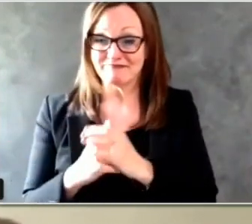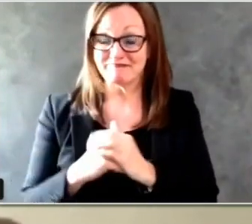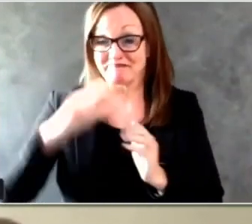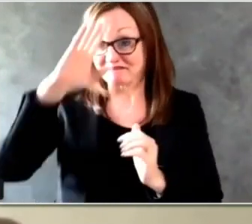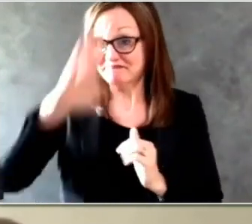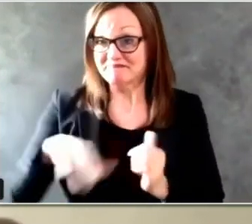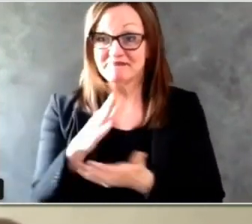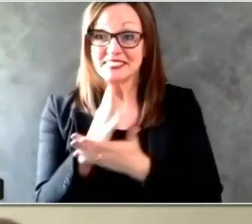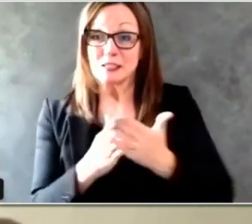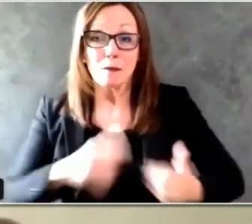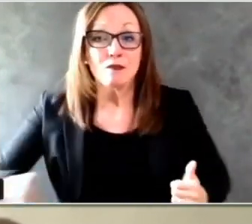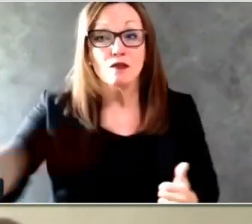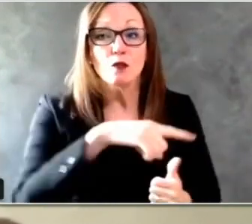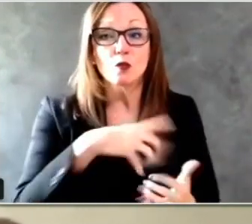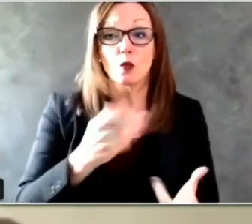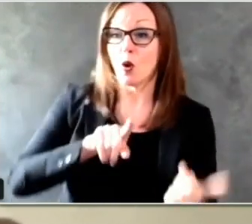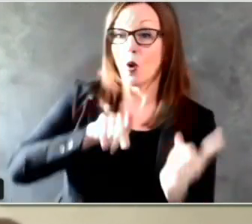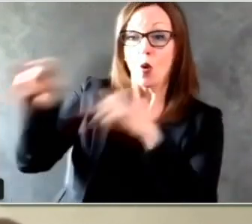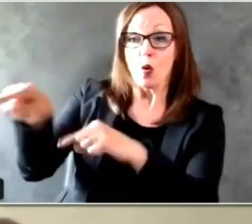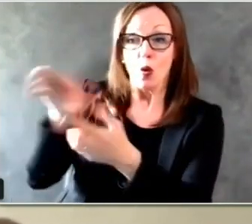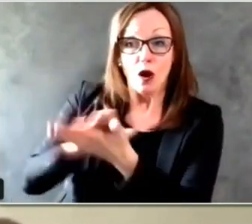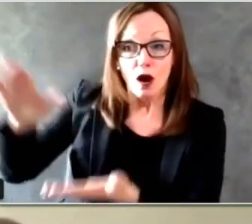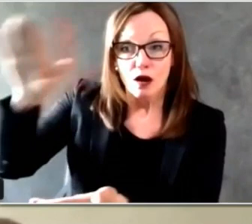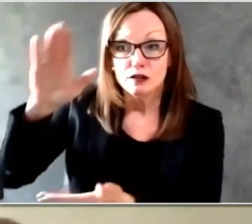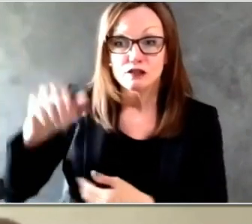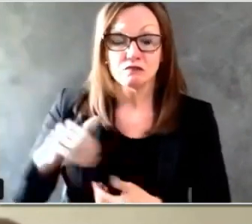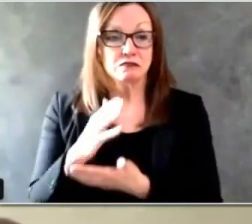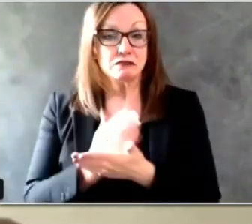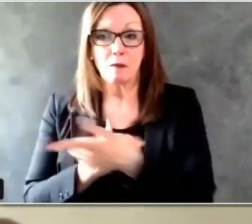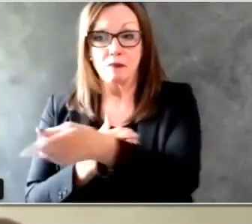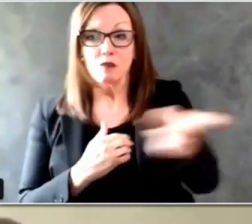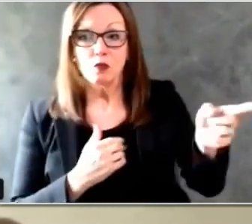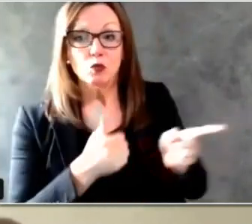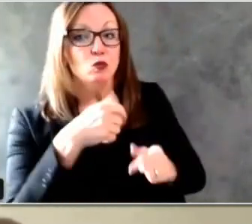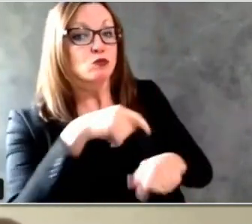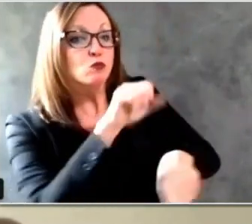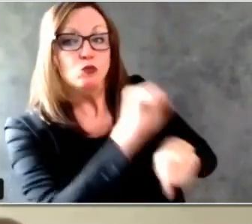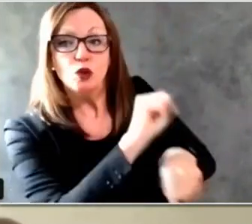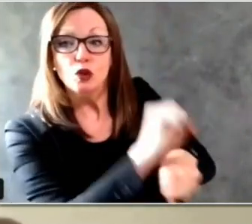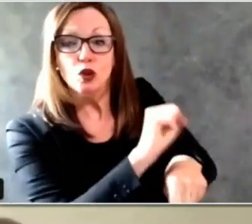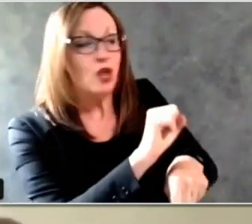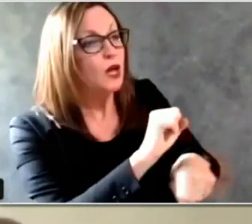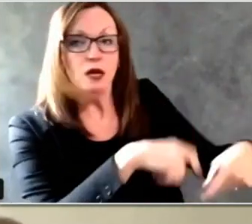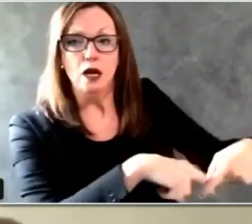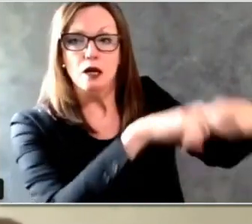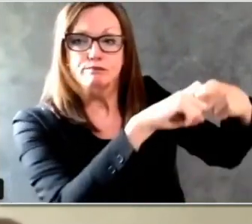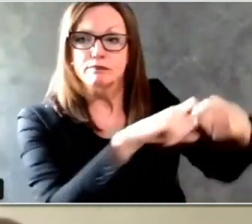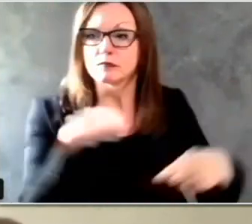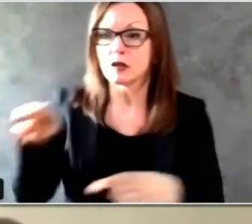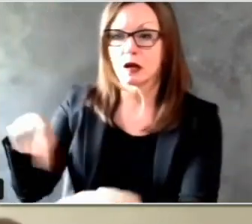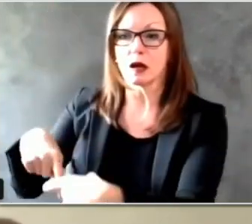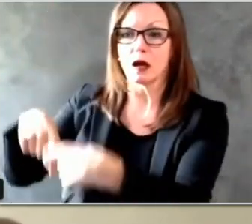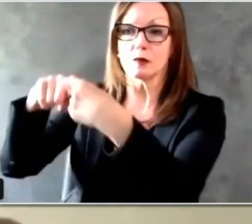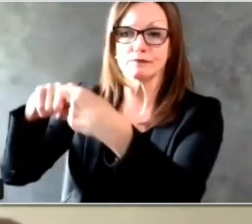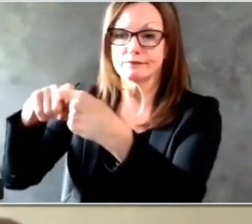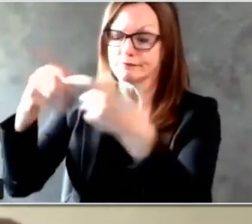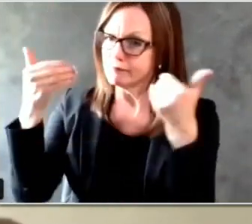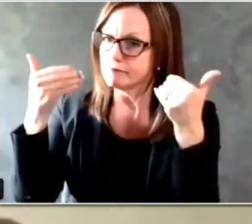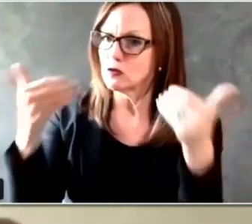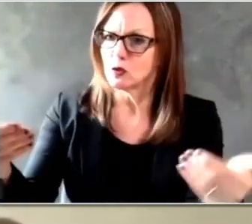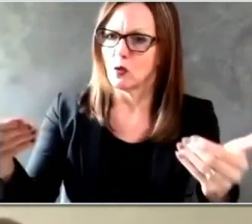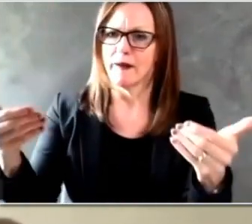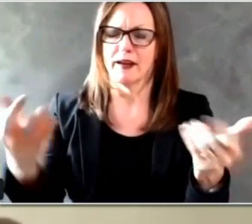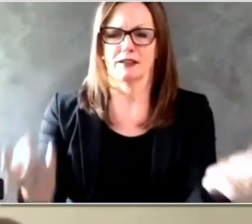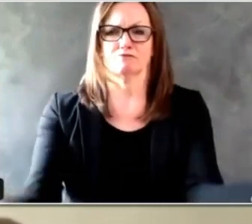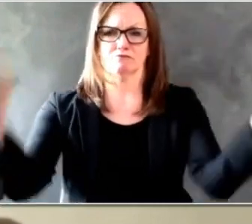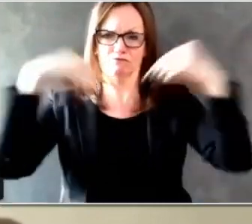nights, sacrificing time with family and loved ones. When this all began on March 12th, none of us knew where this would go or the